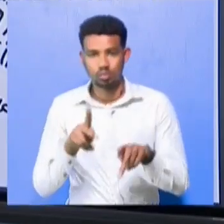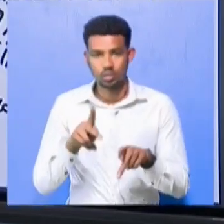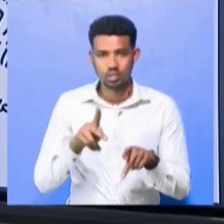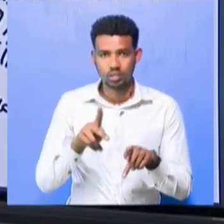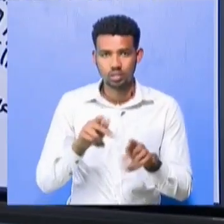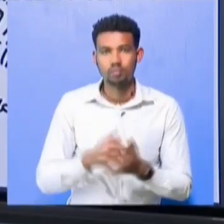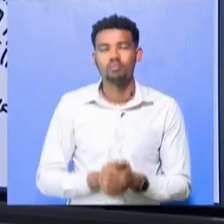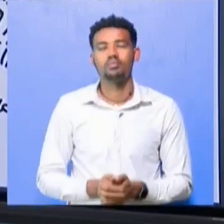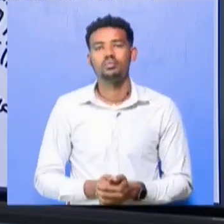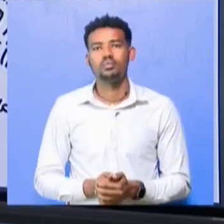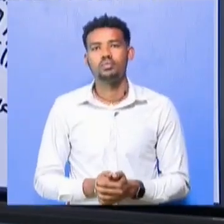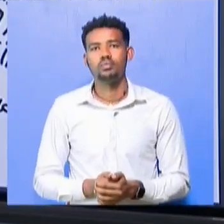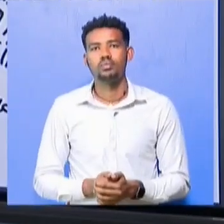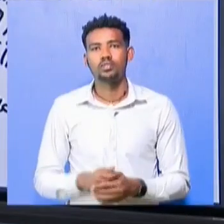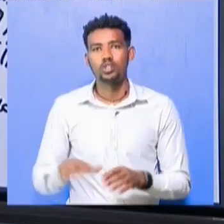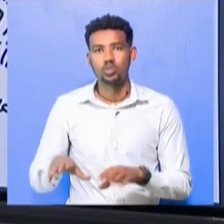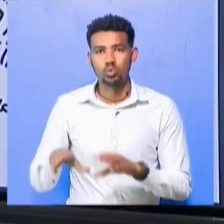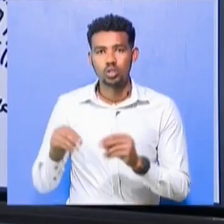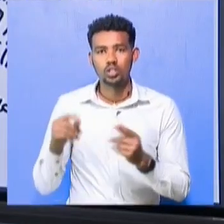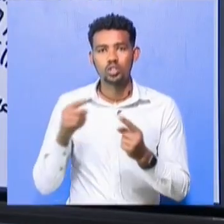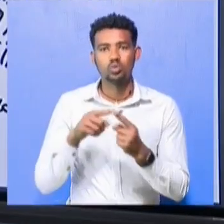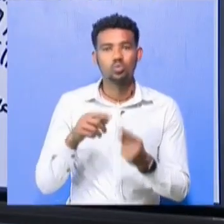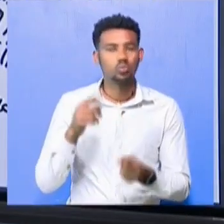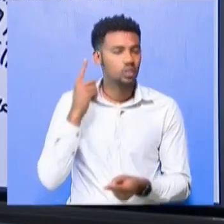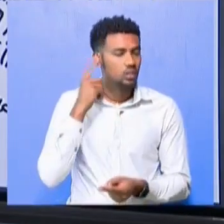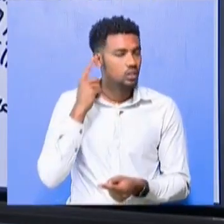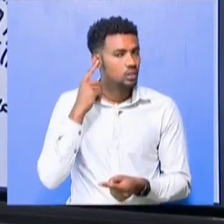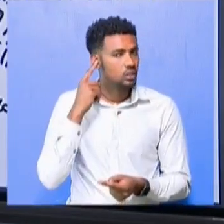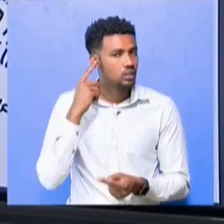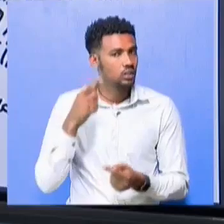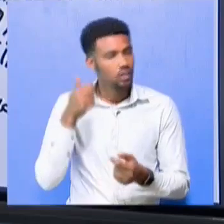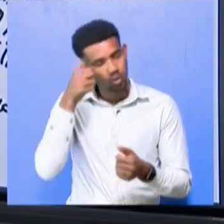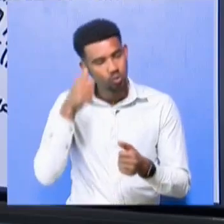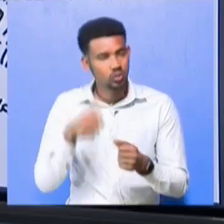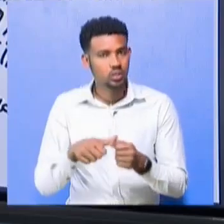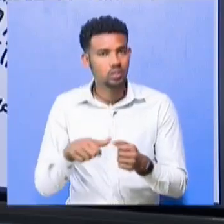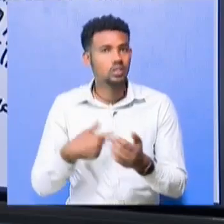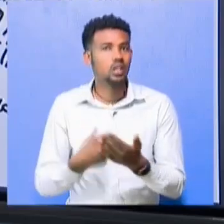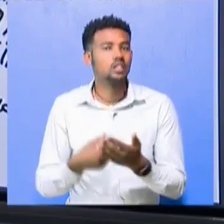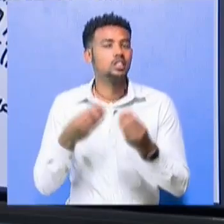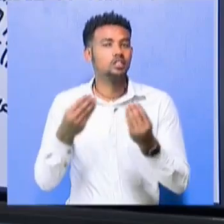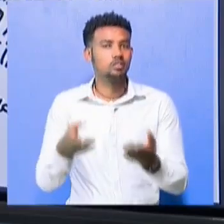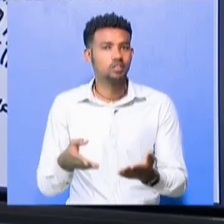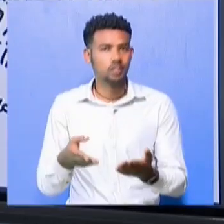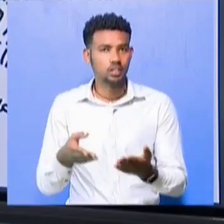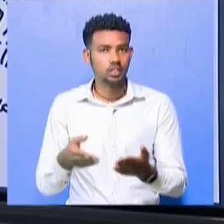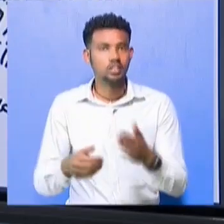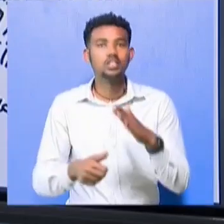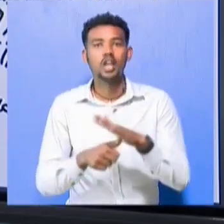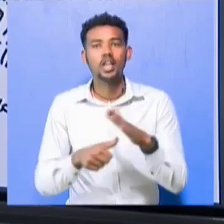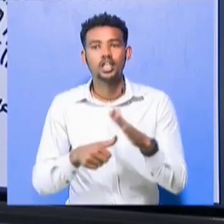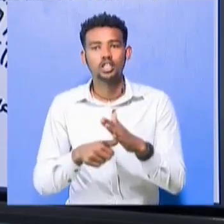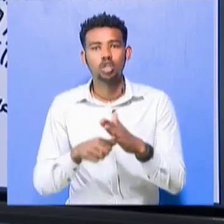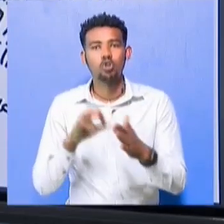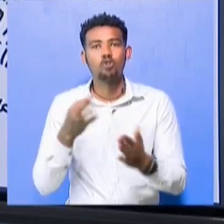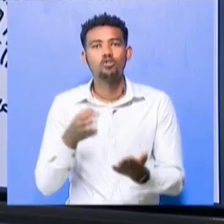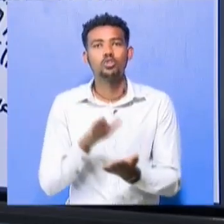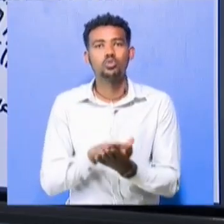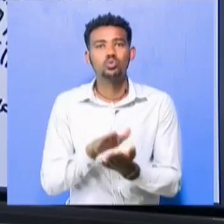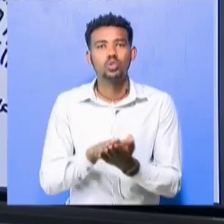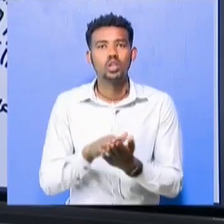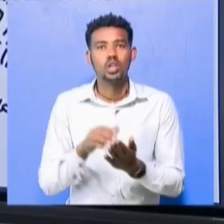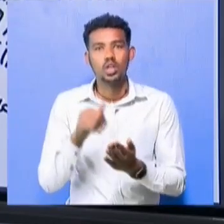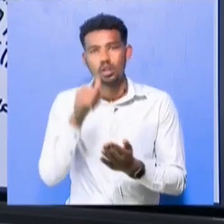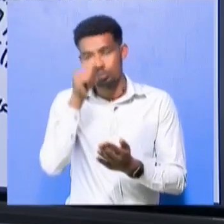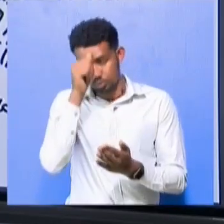about students to listen to the notice that's given by the director of what the school, Mr. or Ato